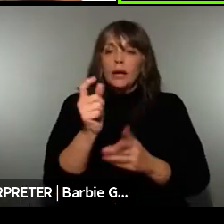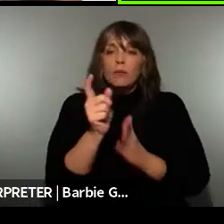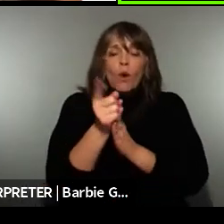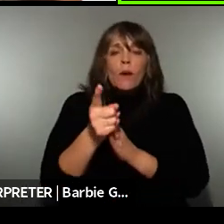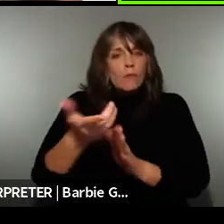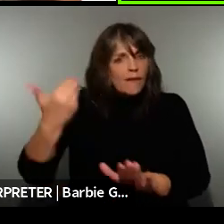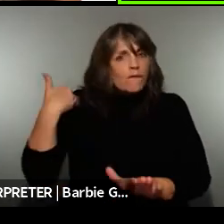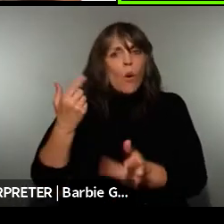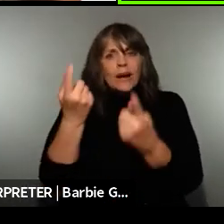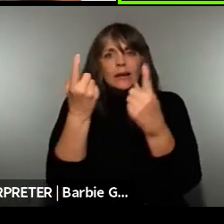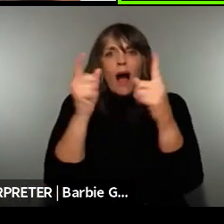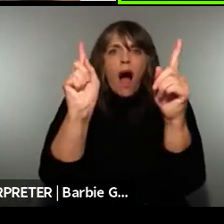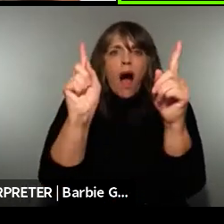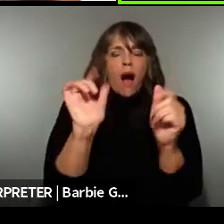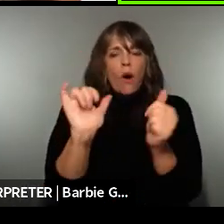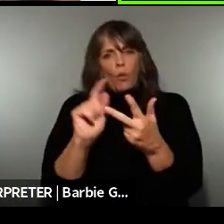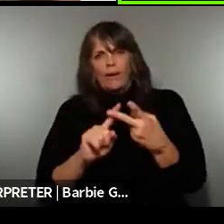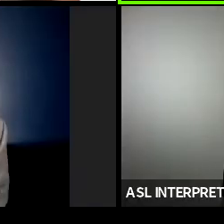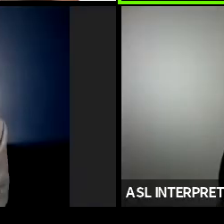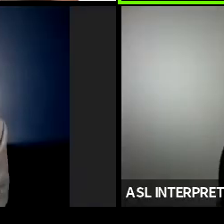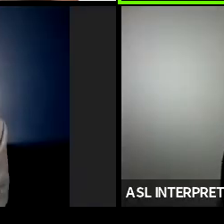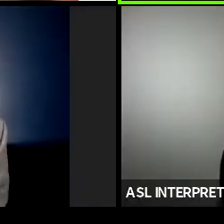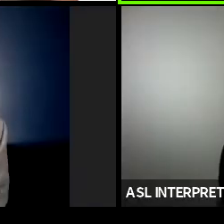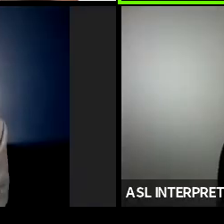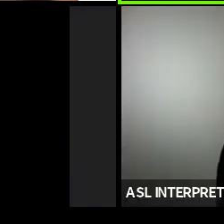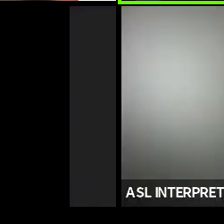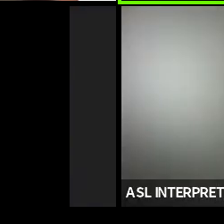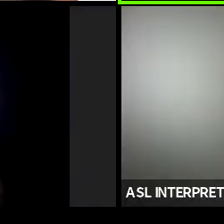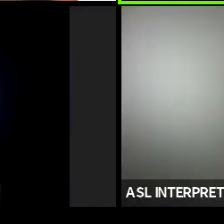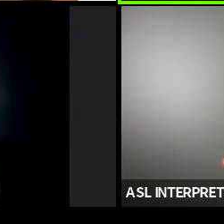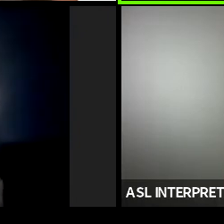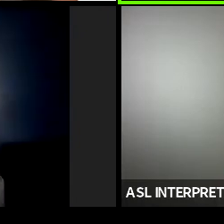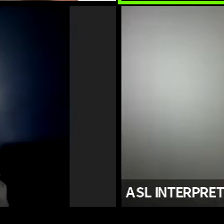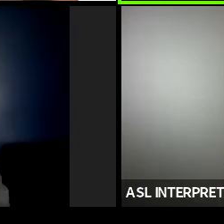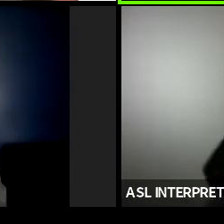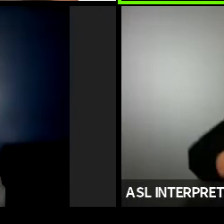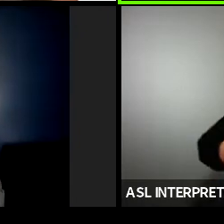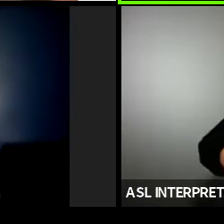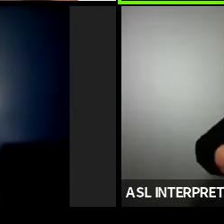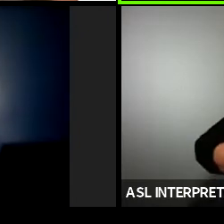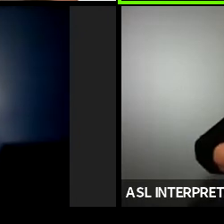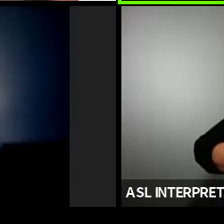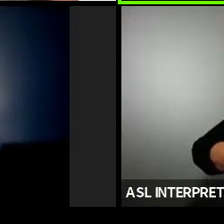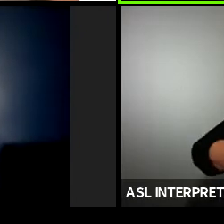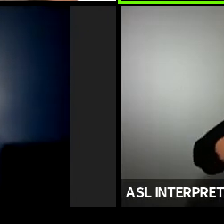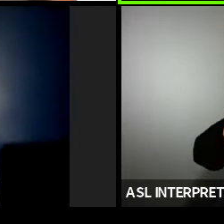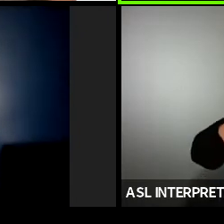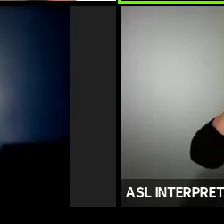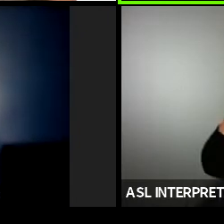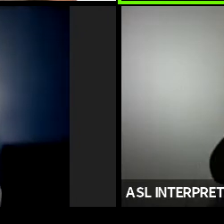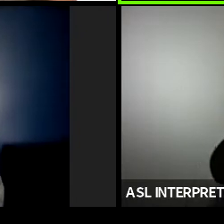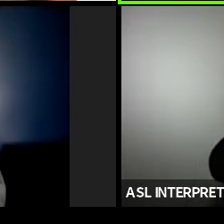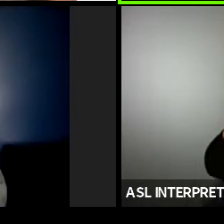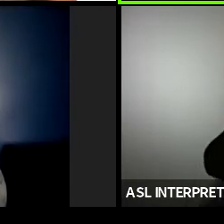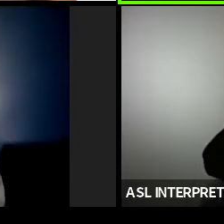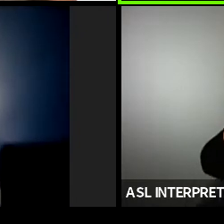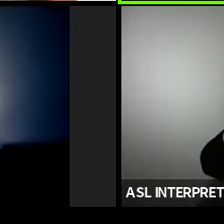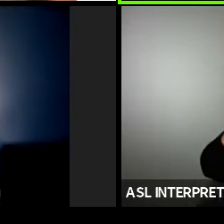failure, now is y'all time, y'all. Again, to highlight Claudia on Facebook,